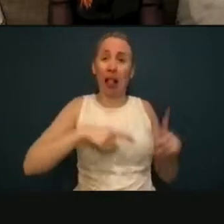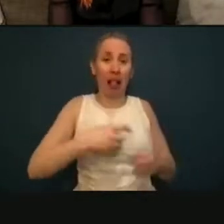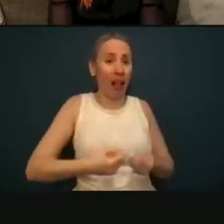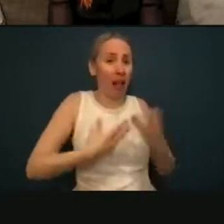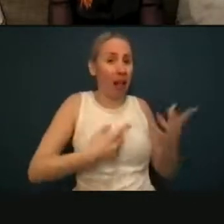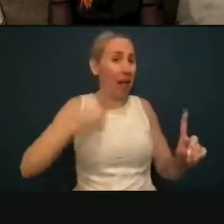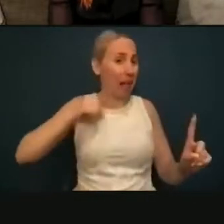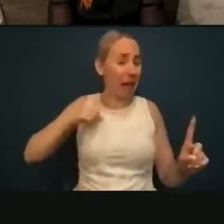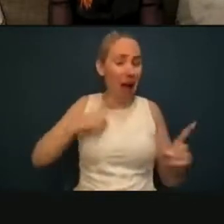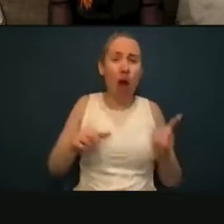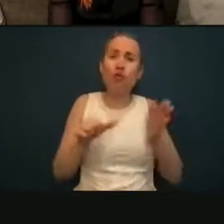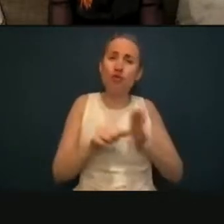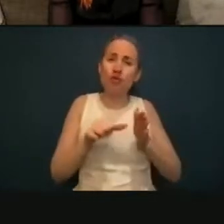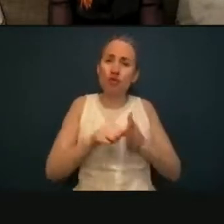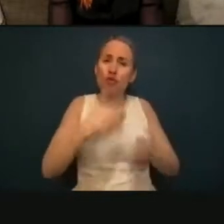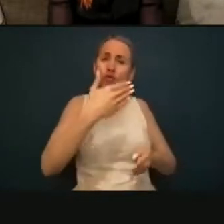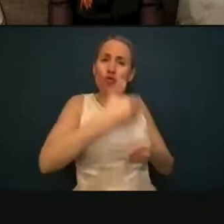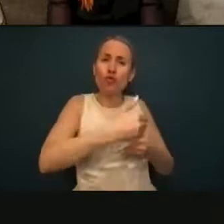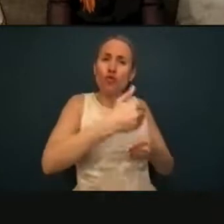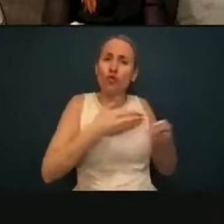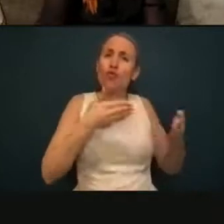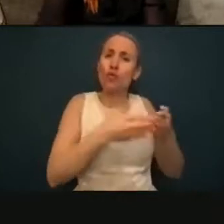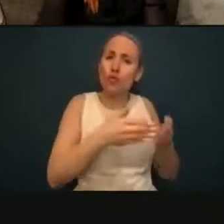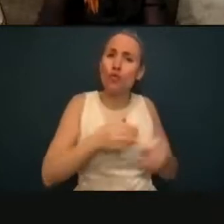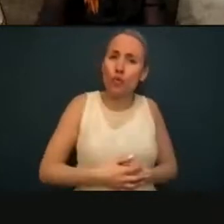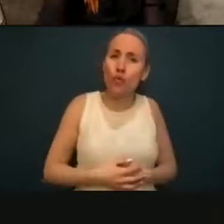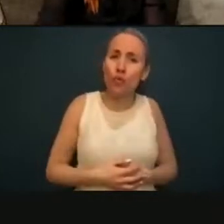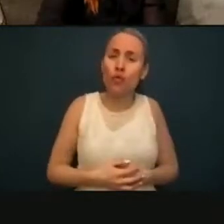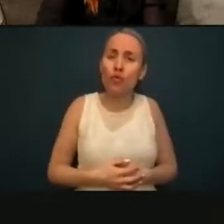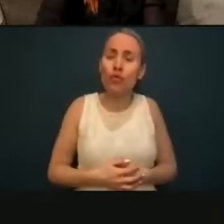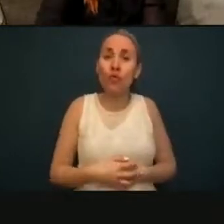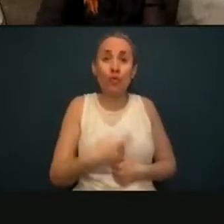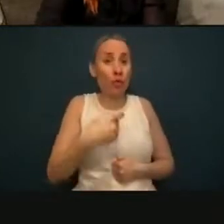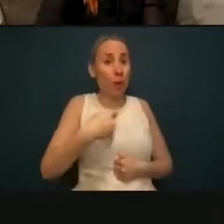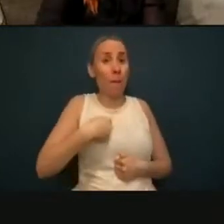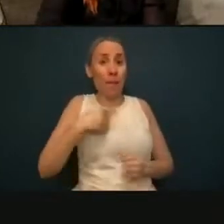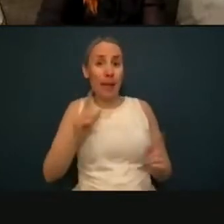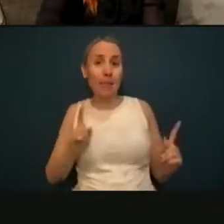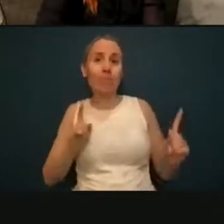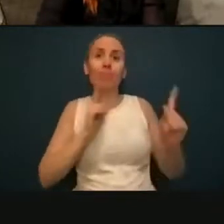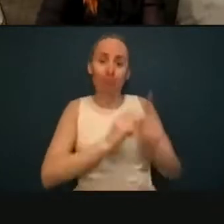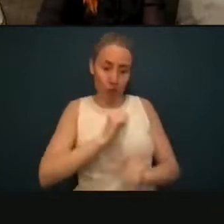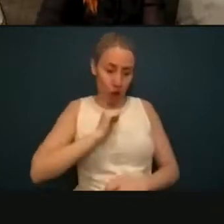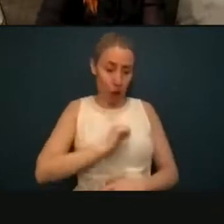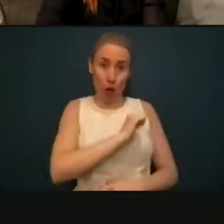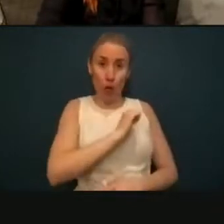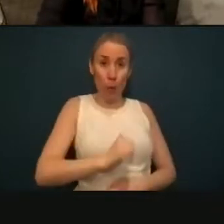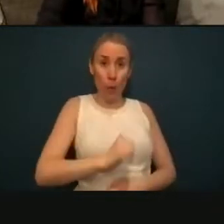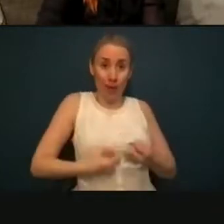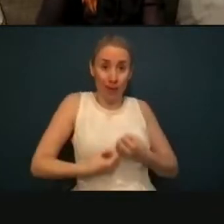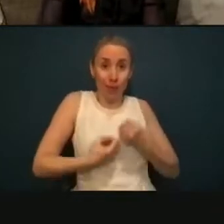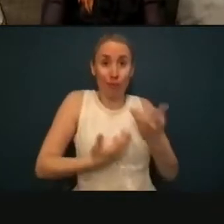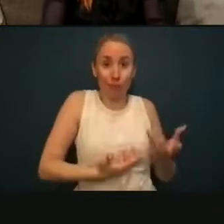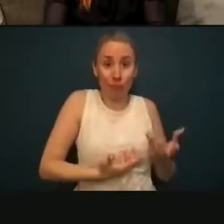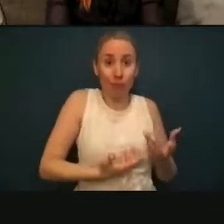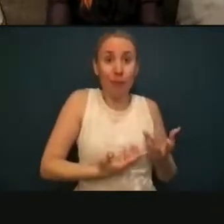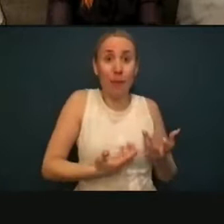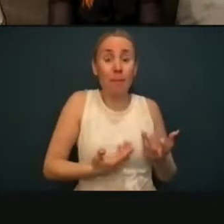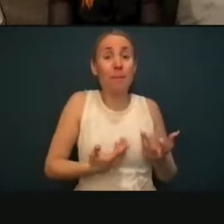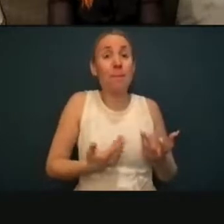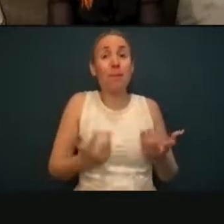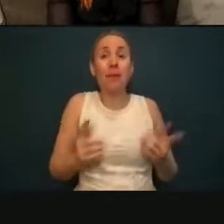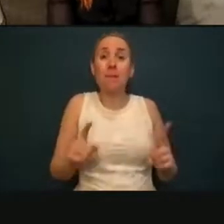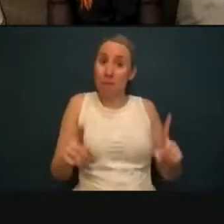quite difficult, I, you know, went to them from quite a genuine place. And, you know, some of the things that were kind